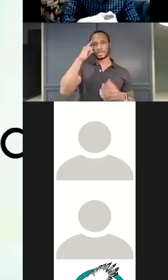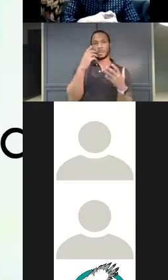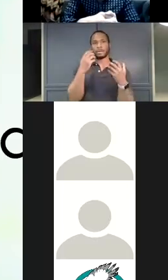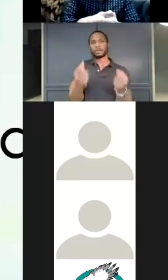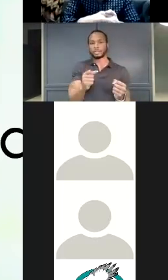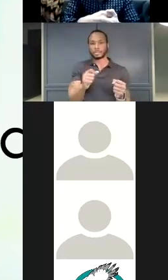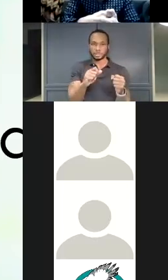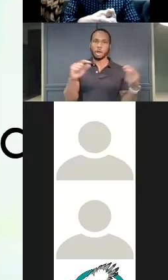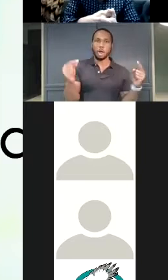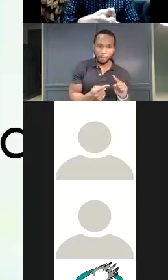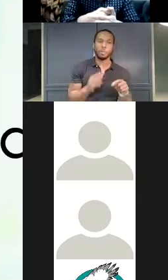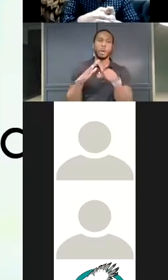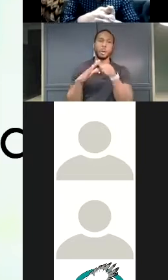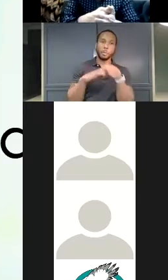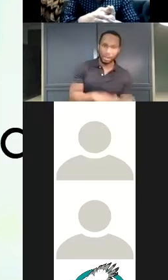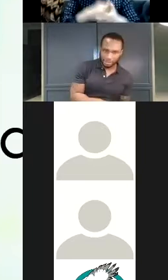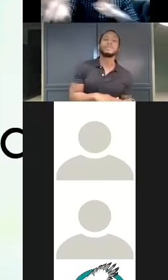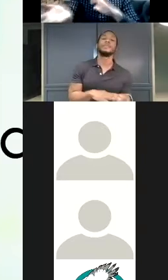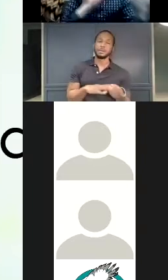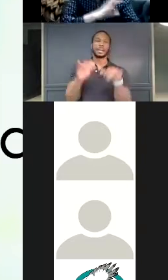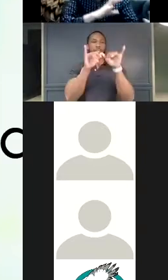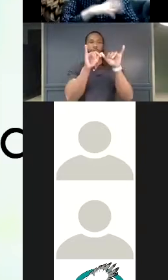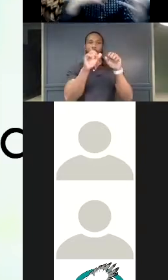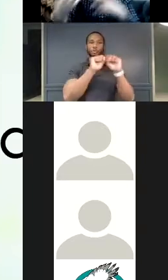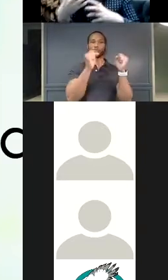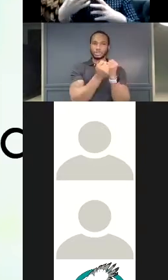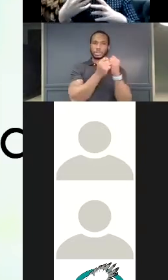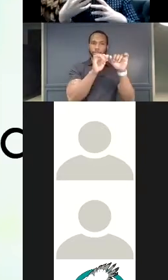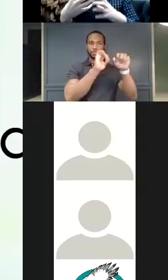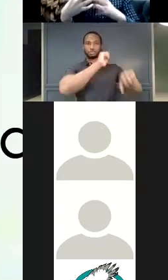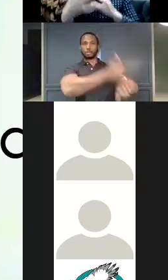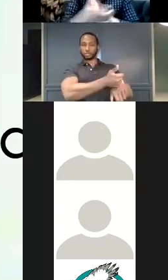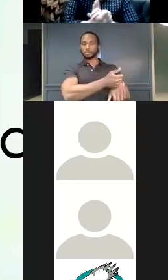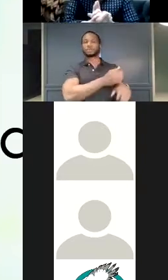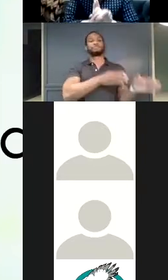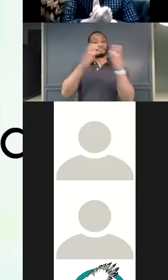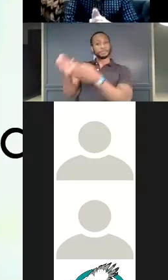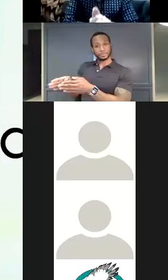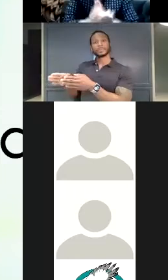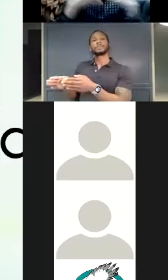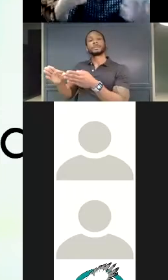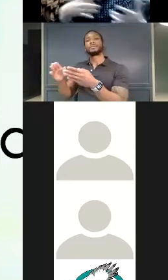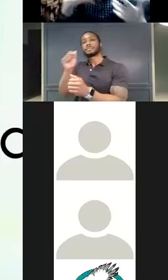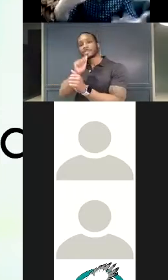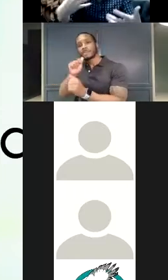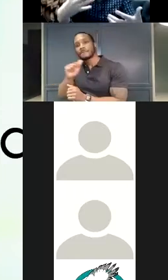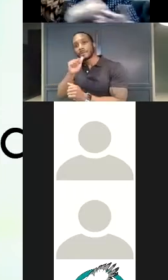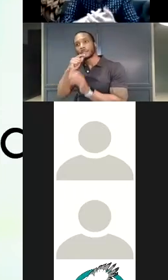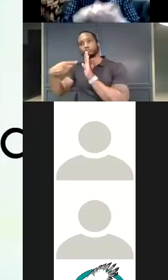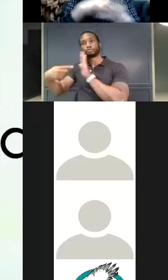oppressive, arbitrary, and socially constructed on the one hand. And on the other hand, the suffering that it depicts is very